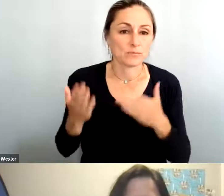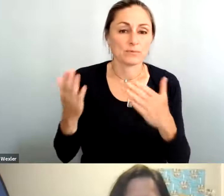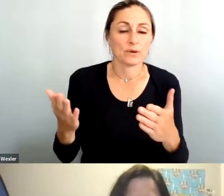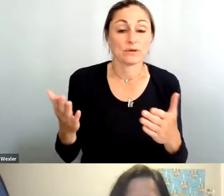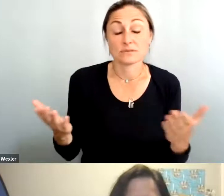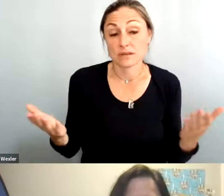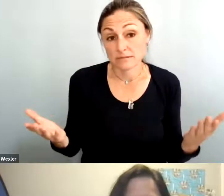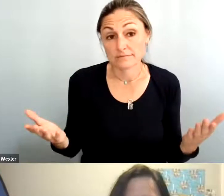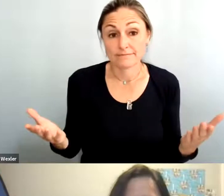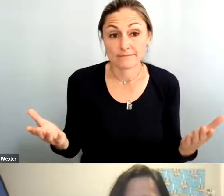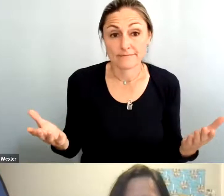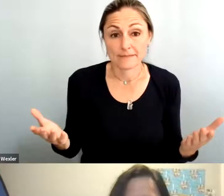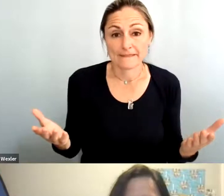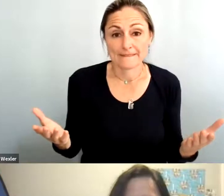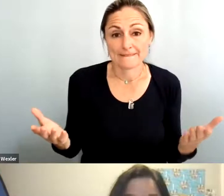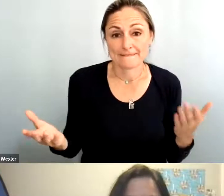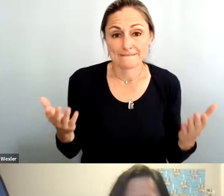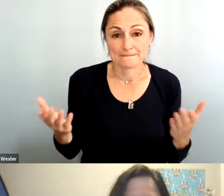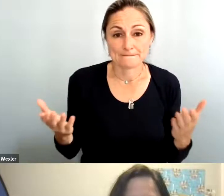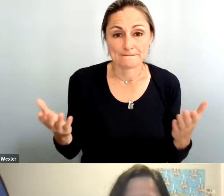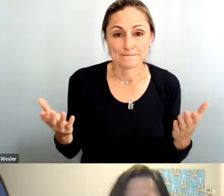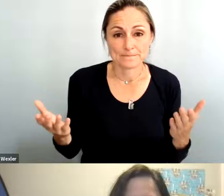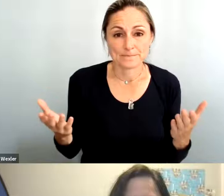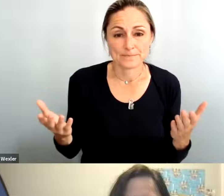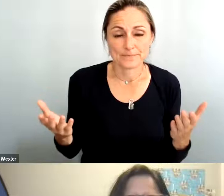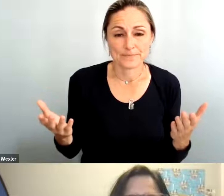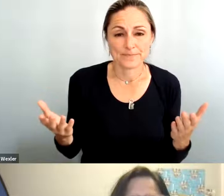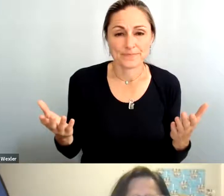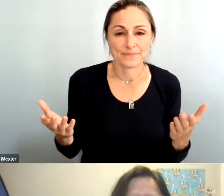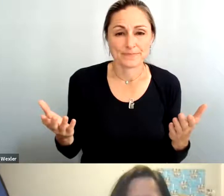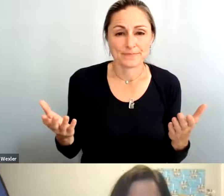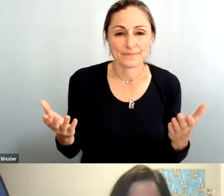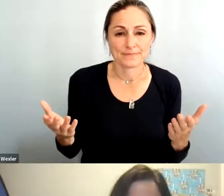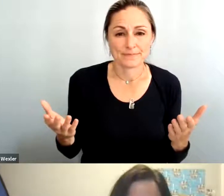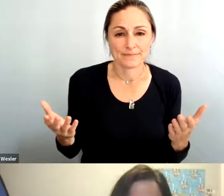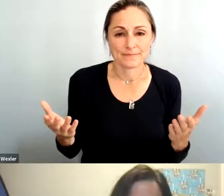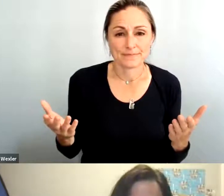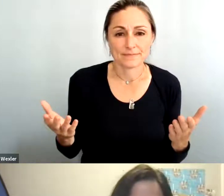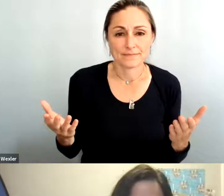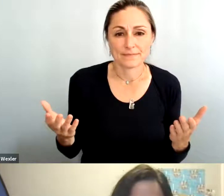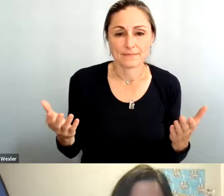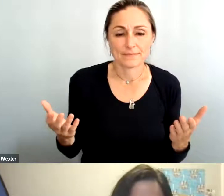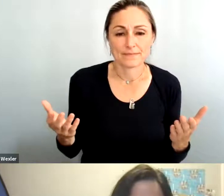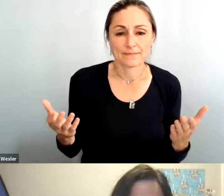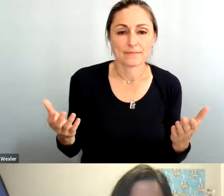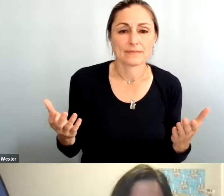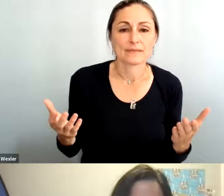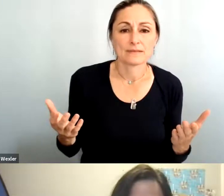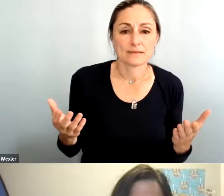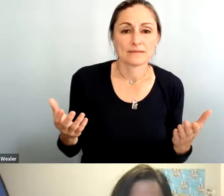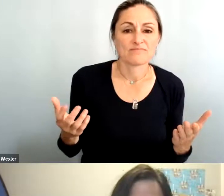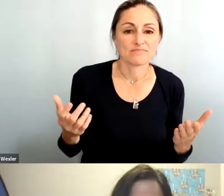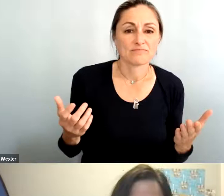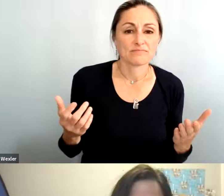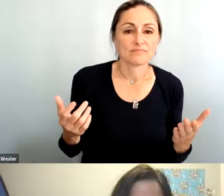actually, I mean, maybe I'm stealing your thunder, but I think that it's going to be introduced